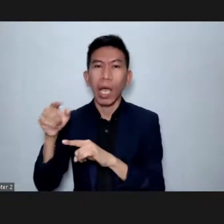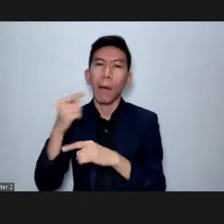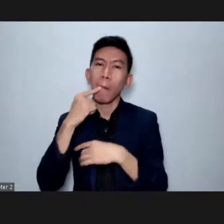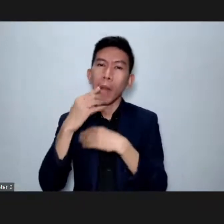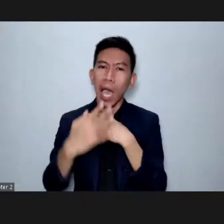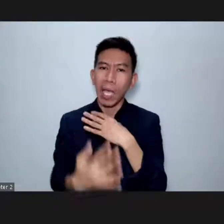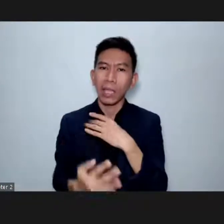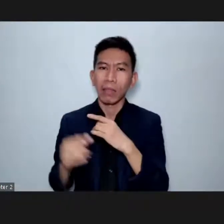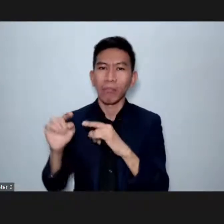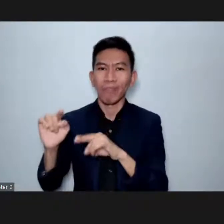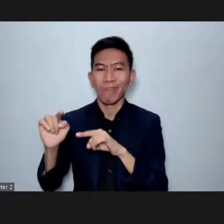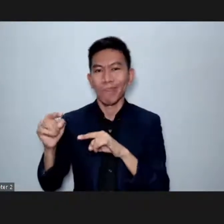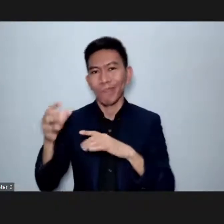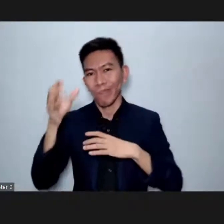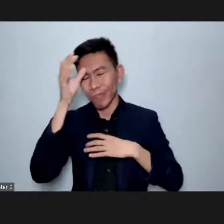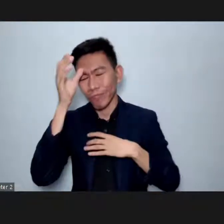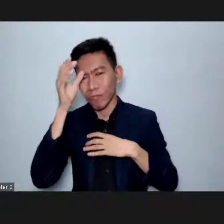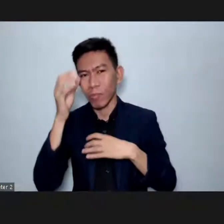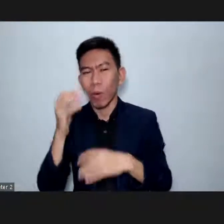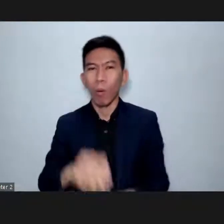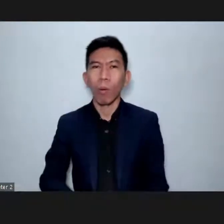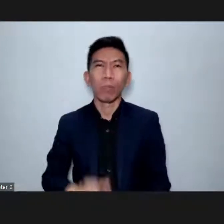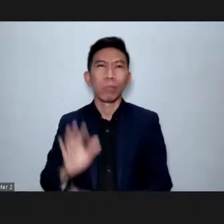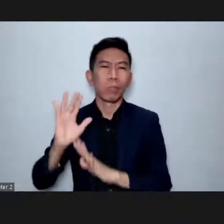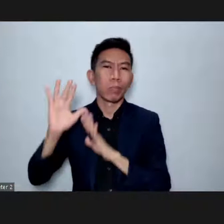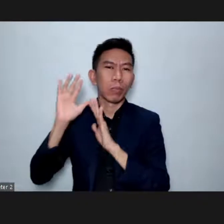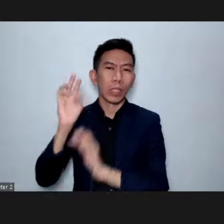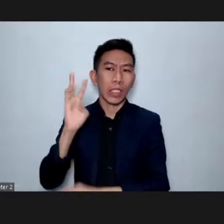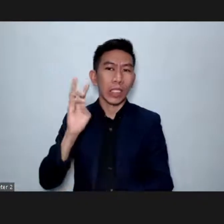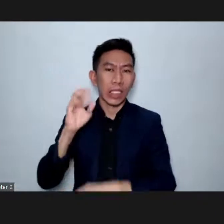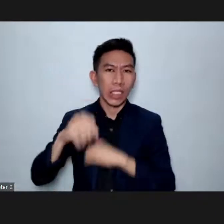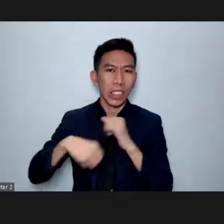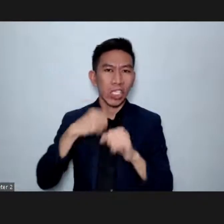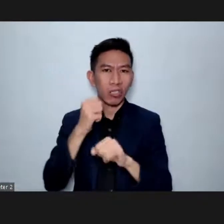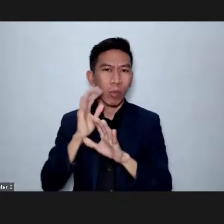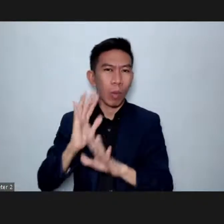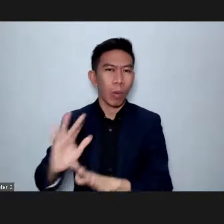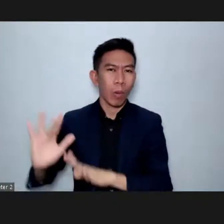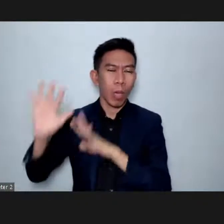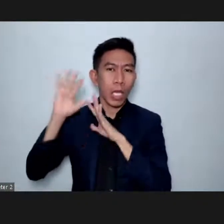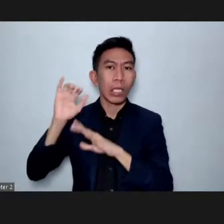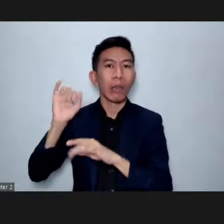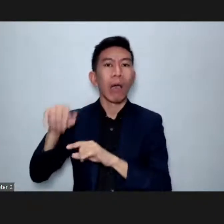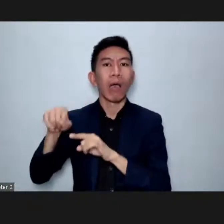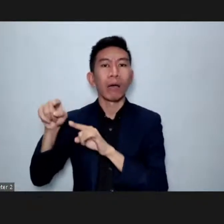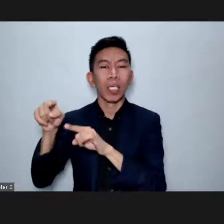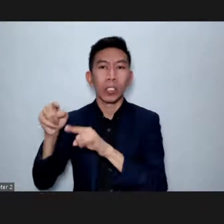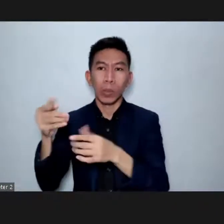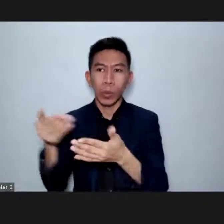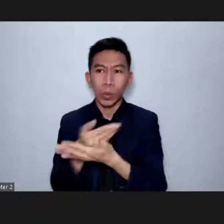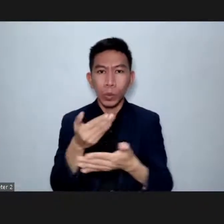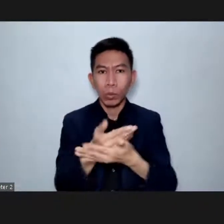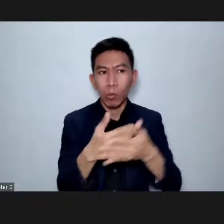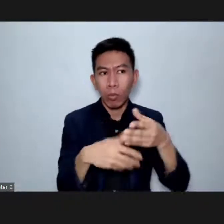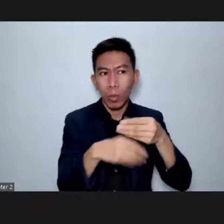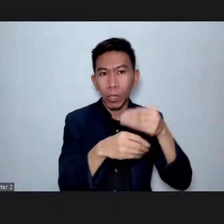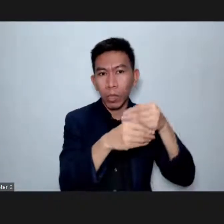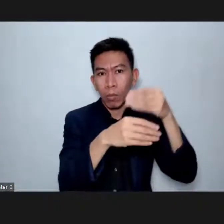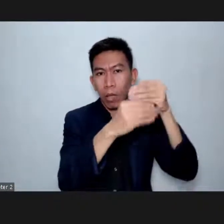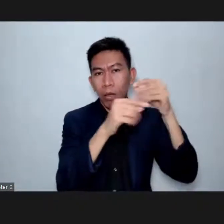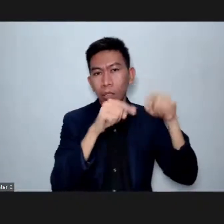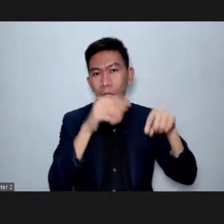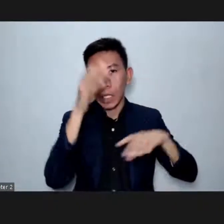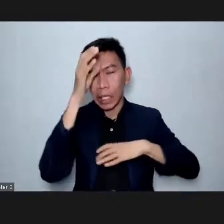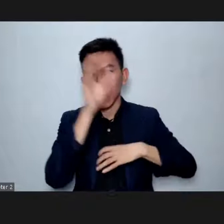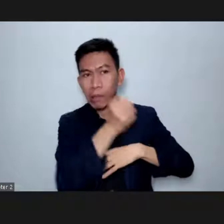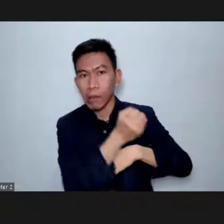years old. That was 16 years ago. At that time, the annual average of new cases of childhood cancer in the country was around 3,000